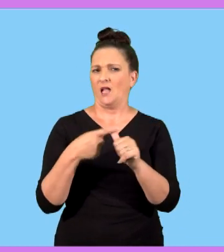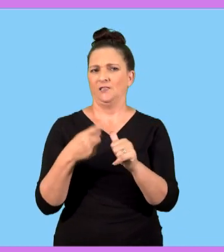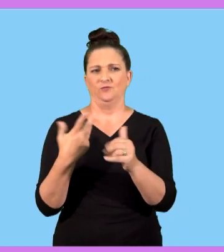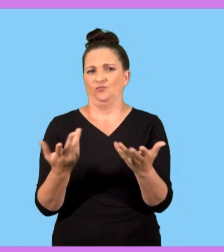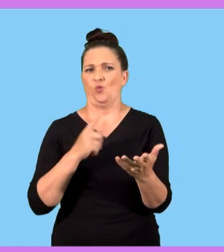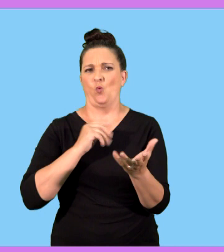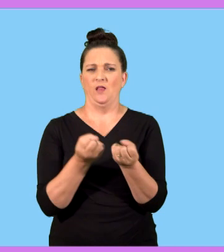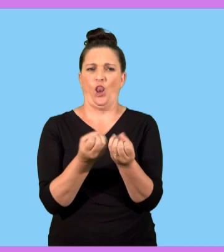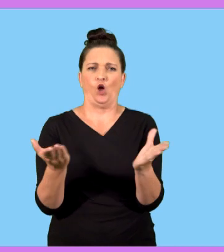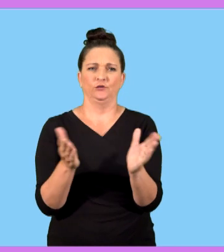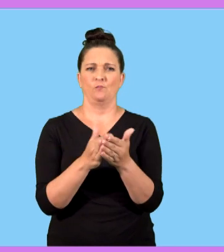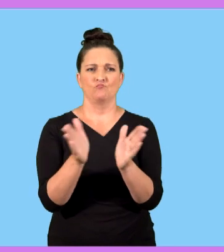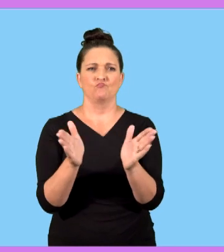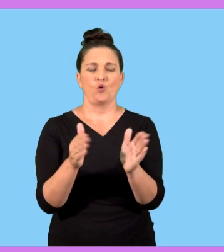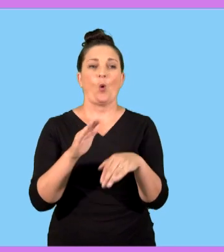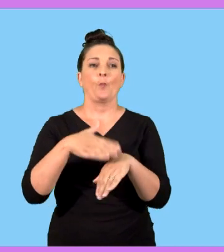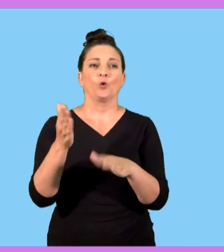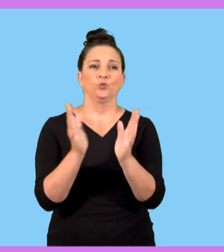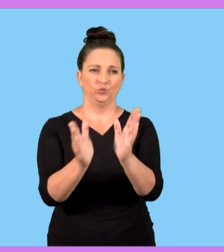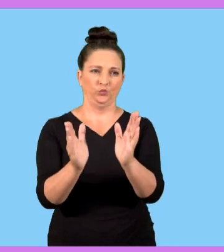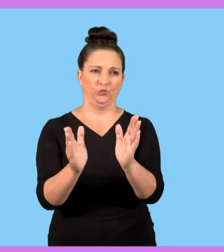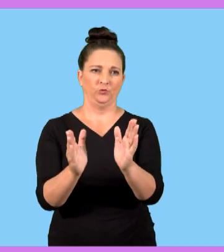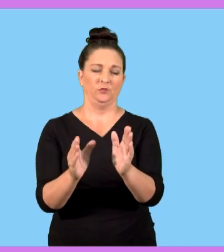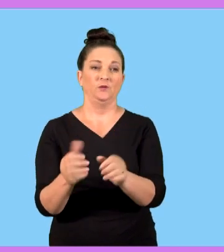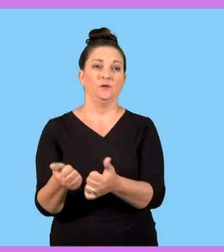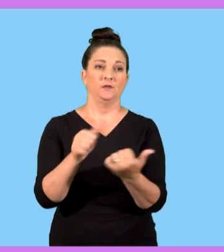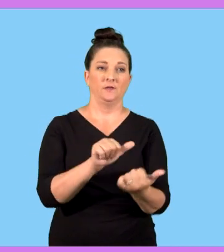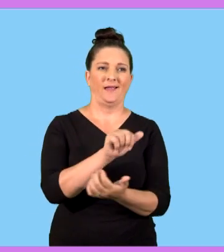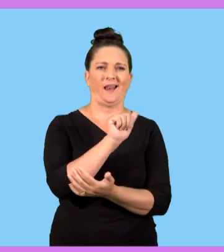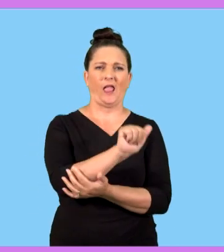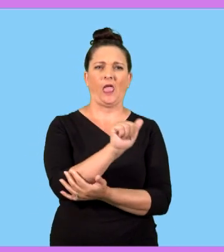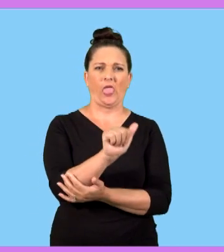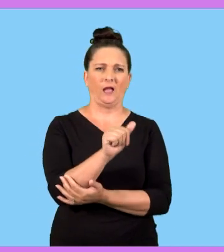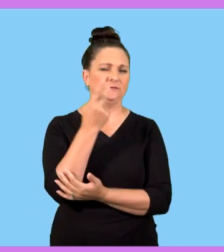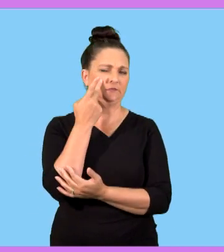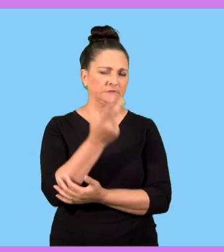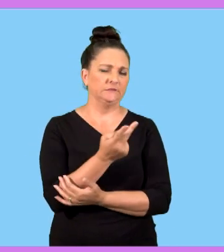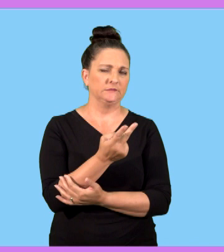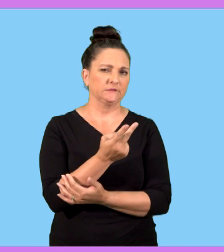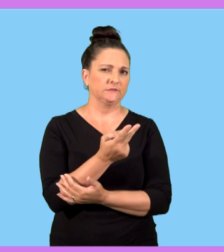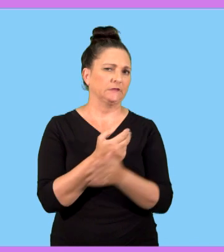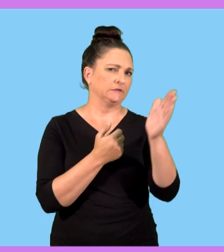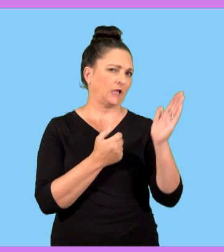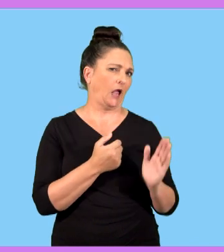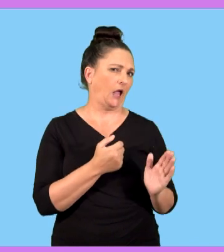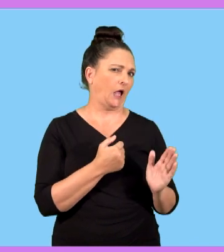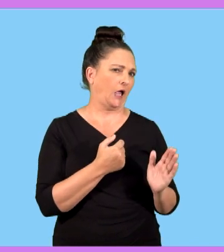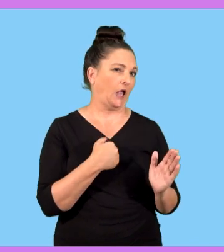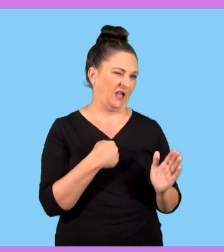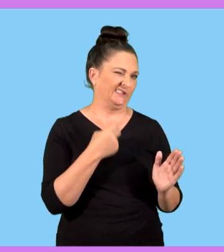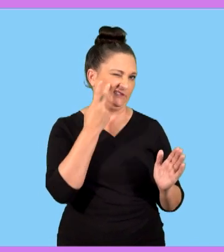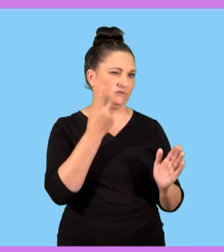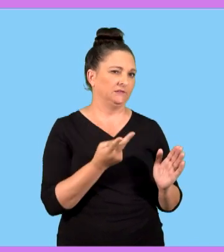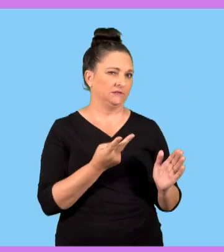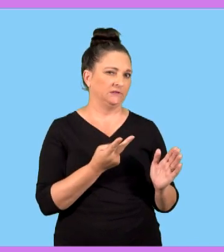Okay, so I don't have to count that one, right? Let me look at side AA. How many available seats will we have here? I